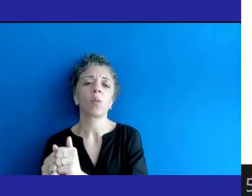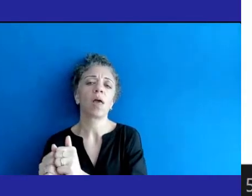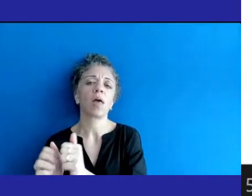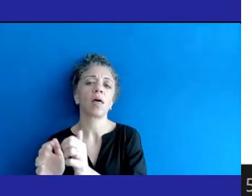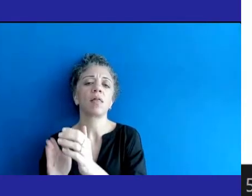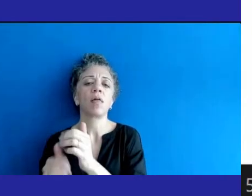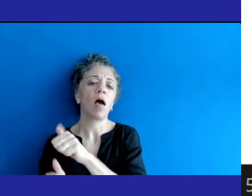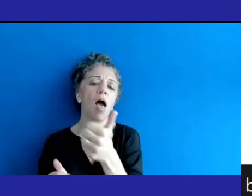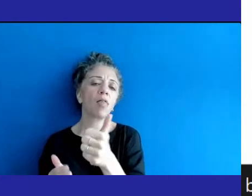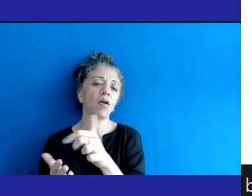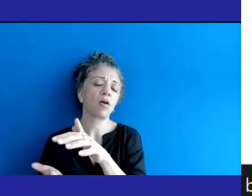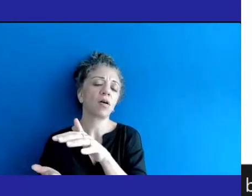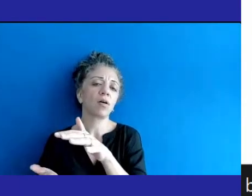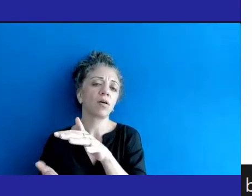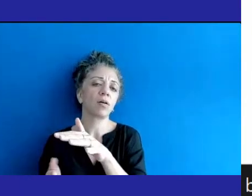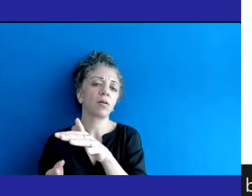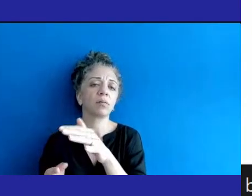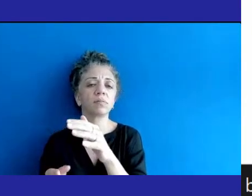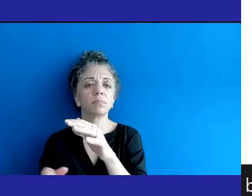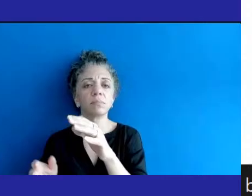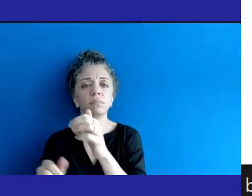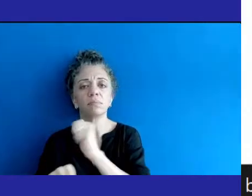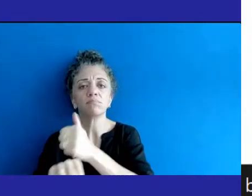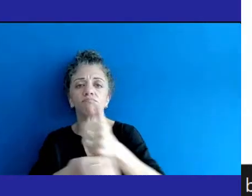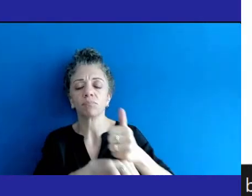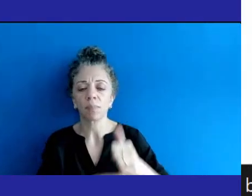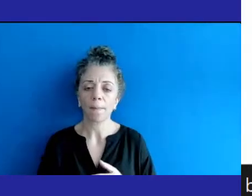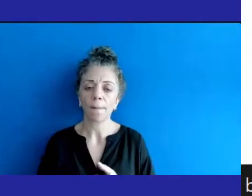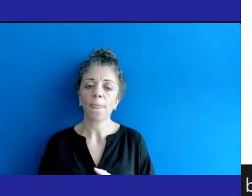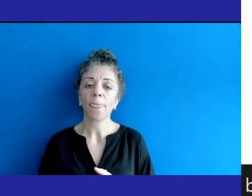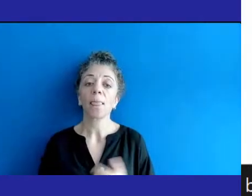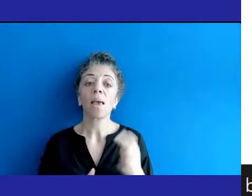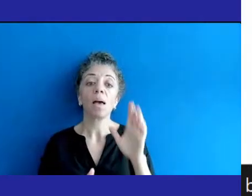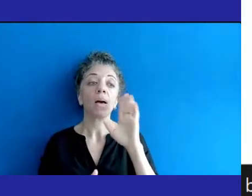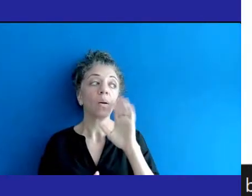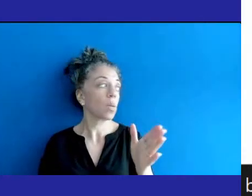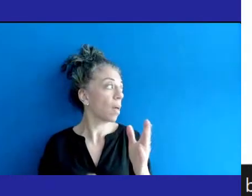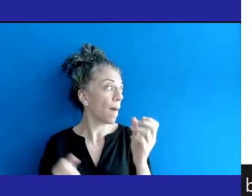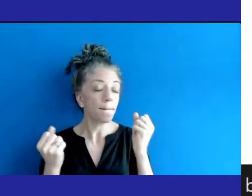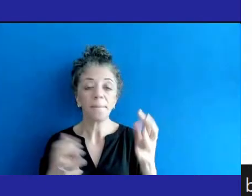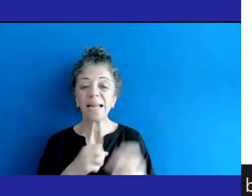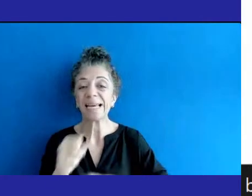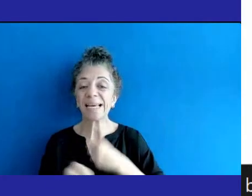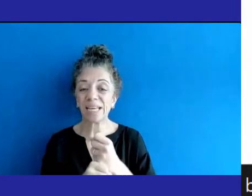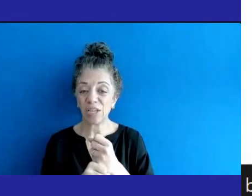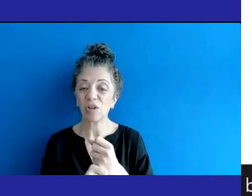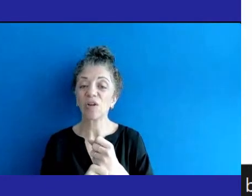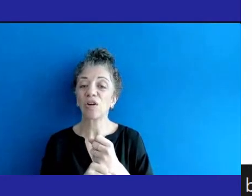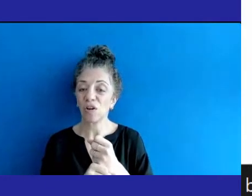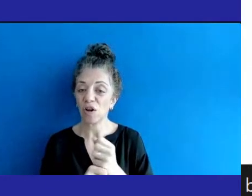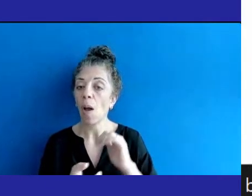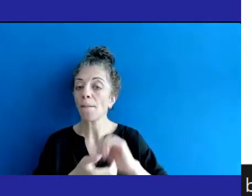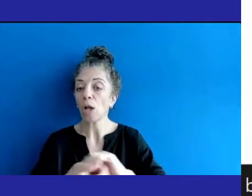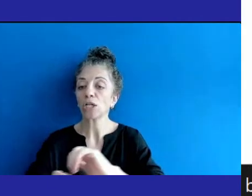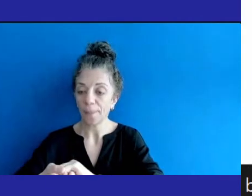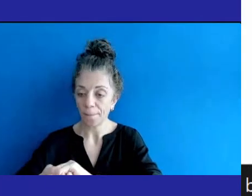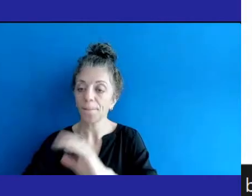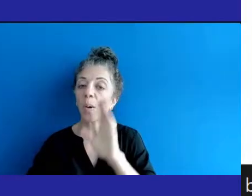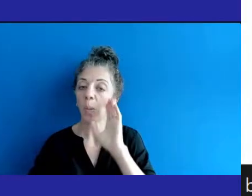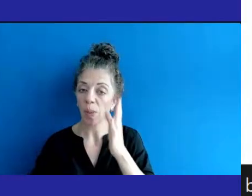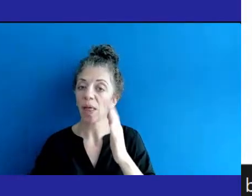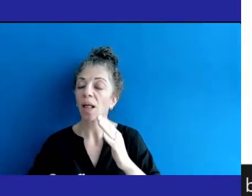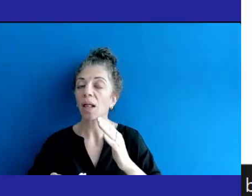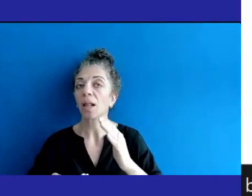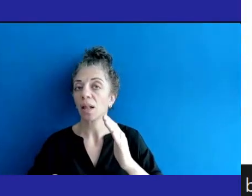multi-year budgets across these affiliates, and kind of greater management of these things as revenue-generating activities that